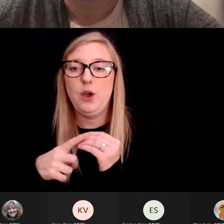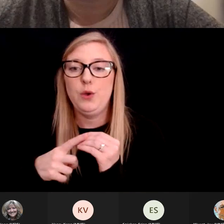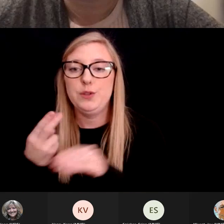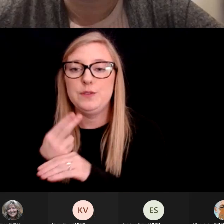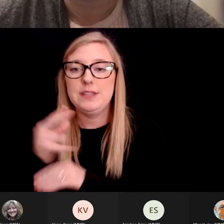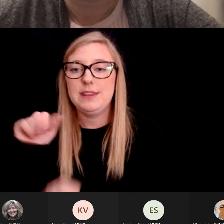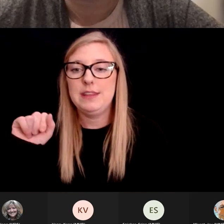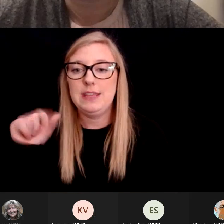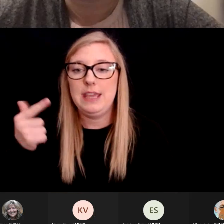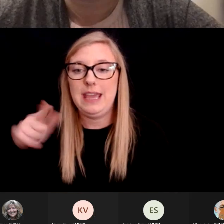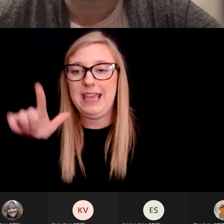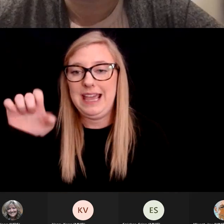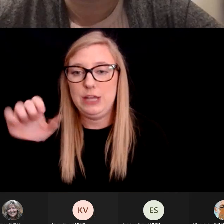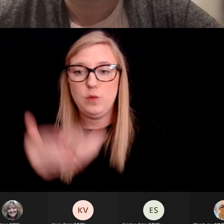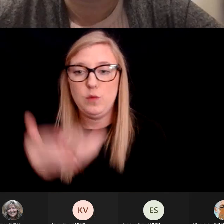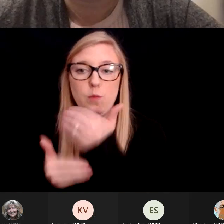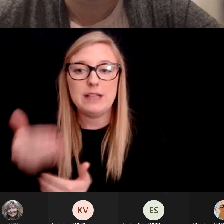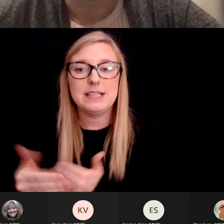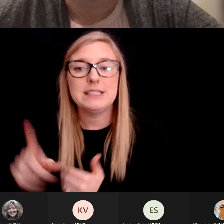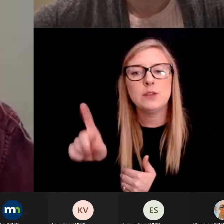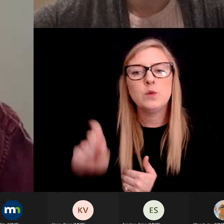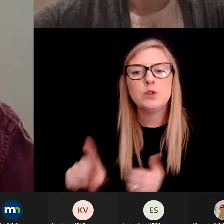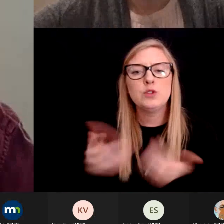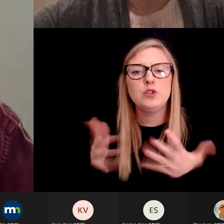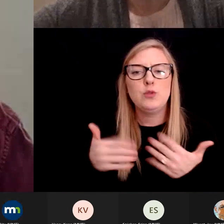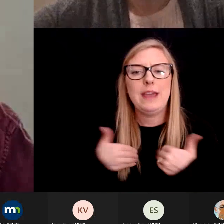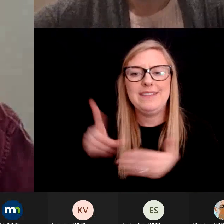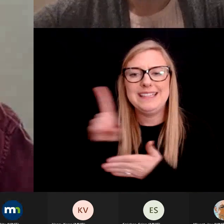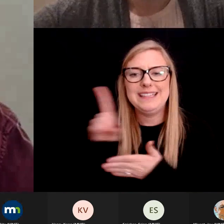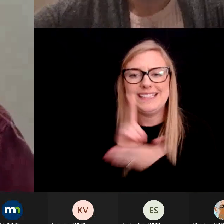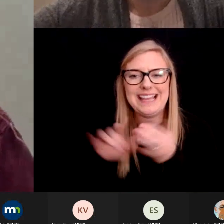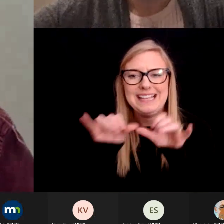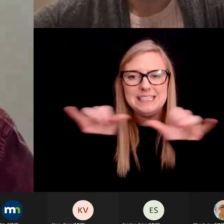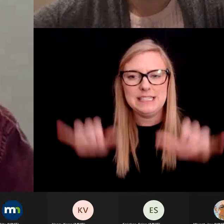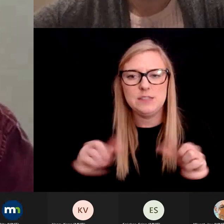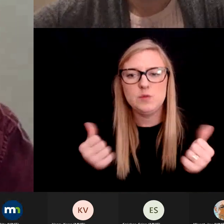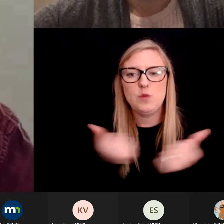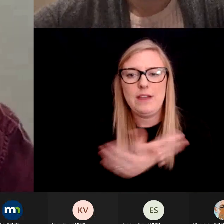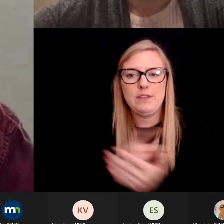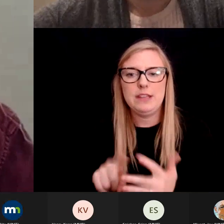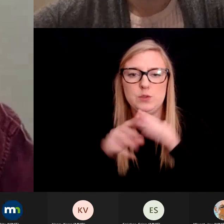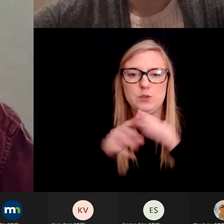Jane's question was, do you also have a design system so that everything you build starts with accessible branded components?